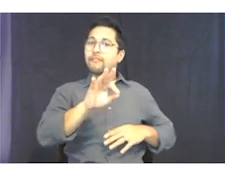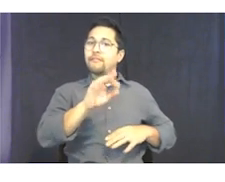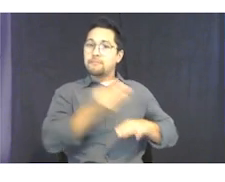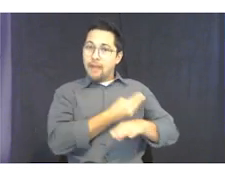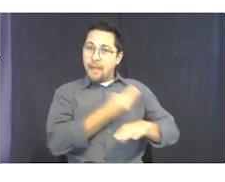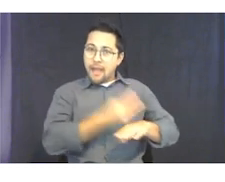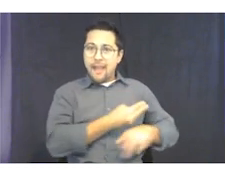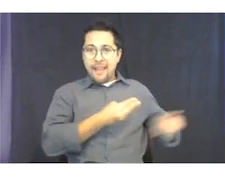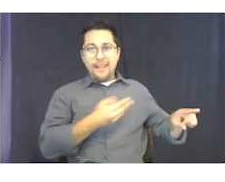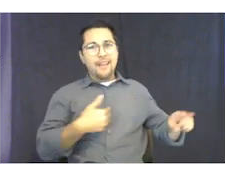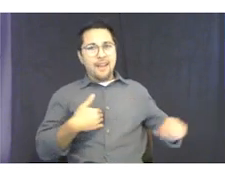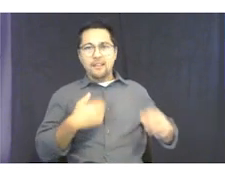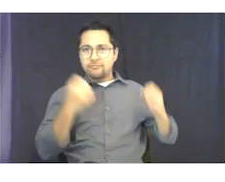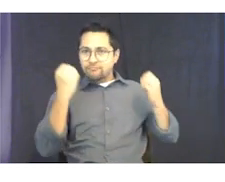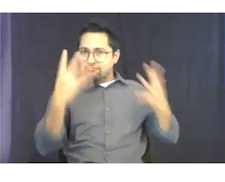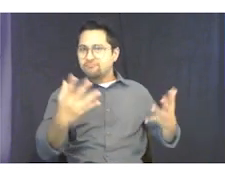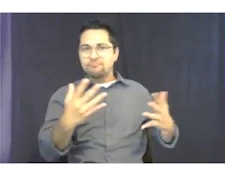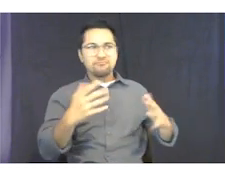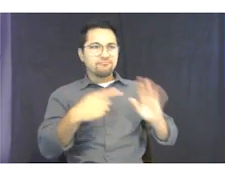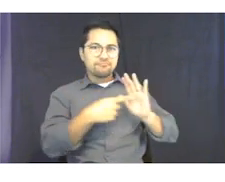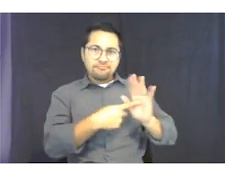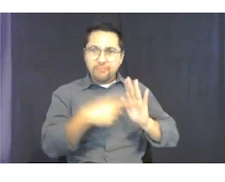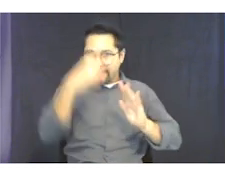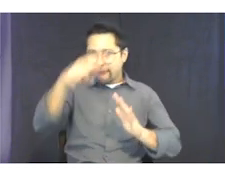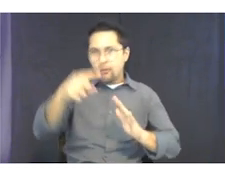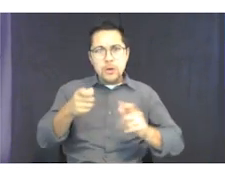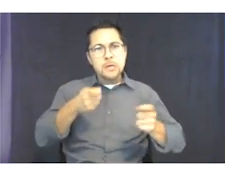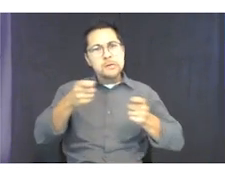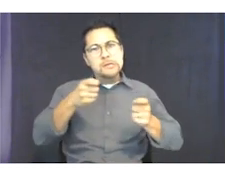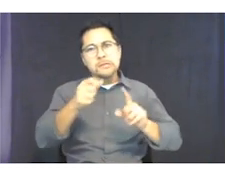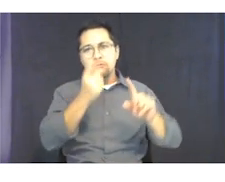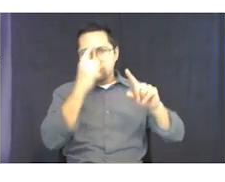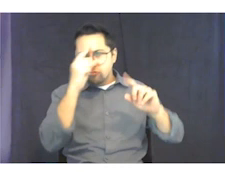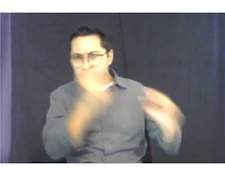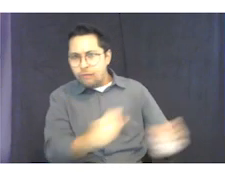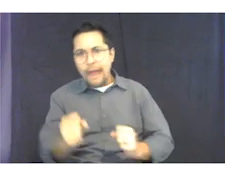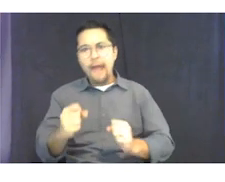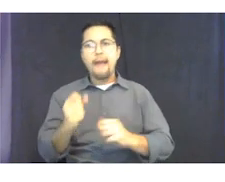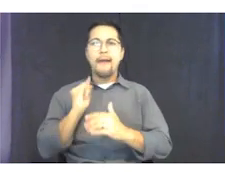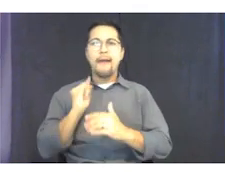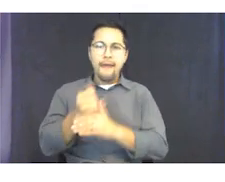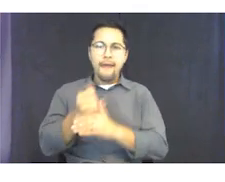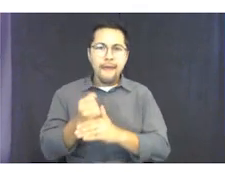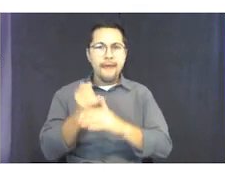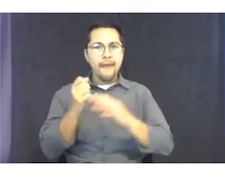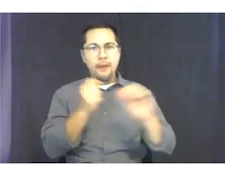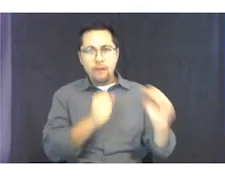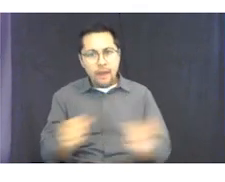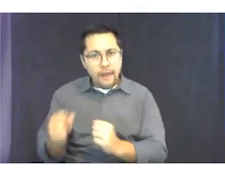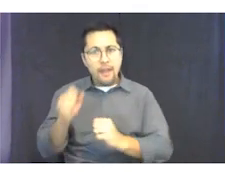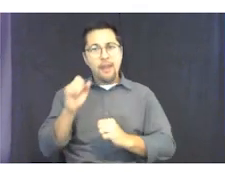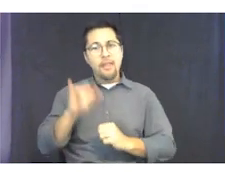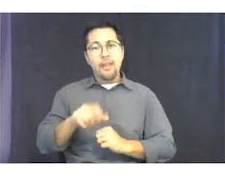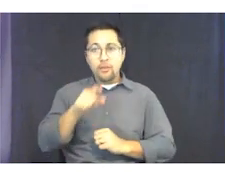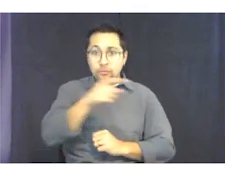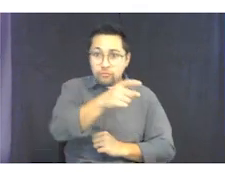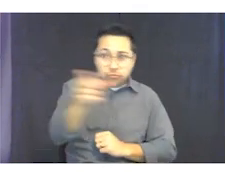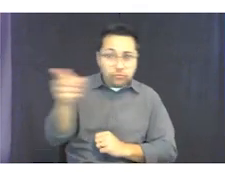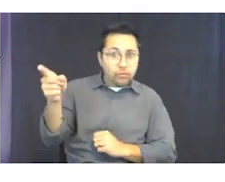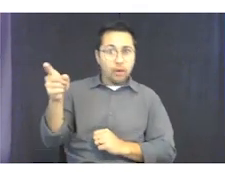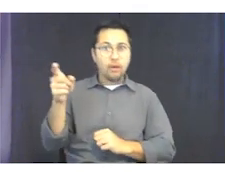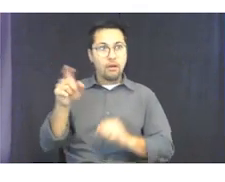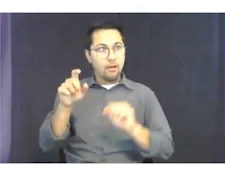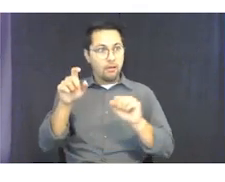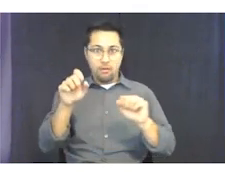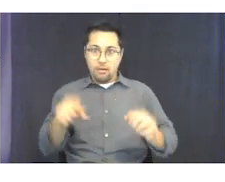different examples of coping strategies and intervention strategies that you, the families, and the caretakers